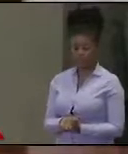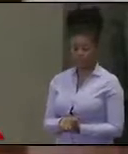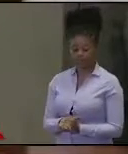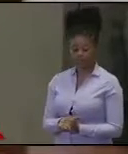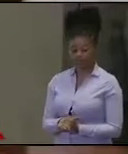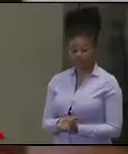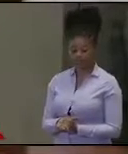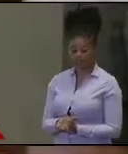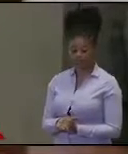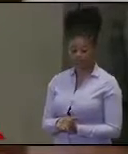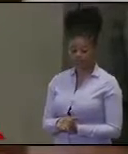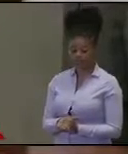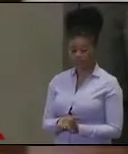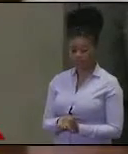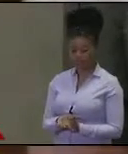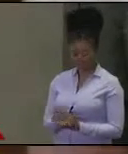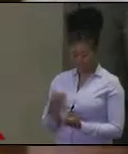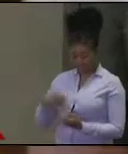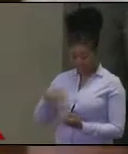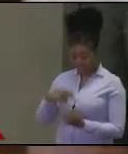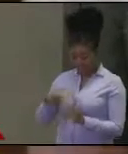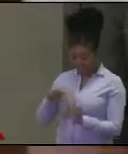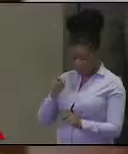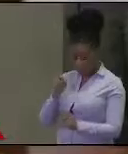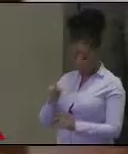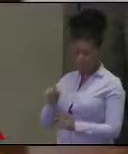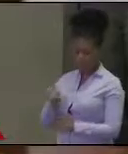So this is where we are coming from.